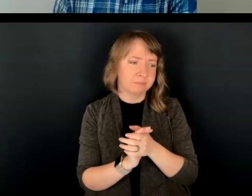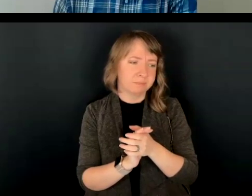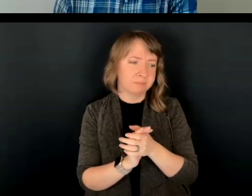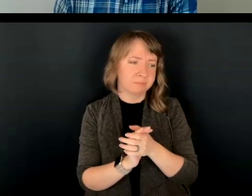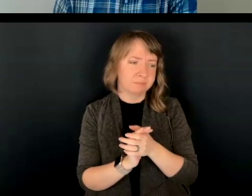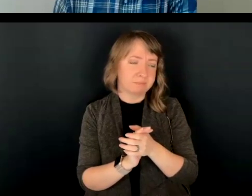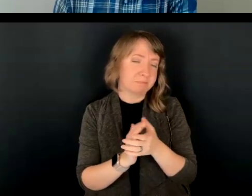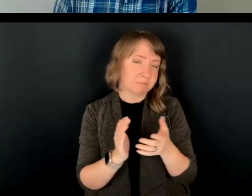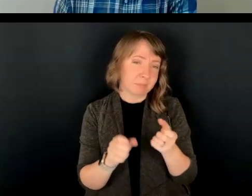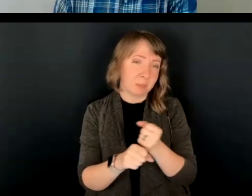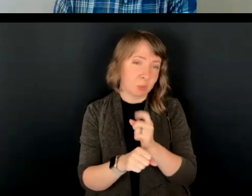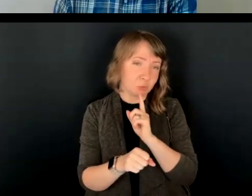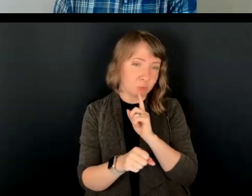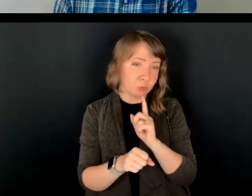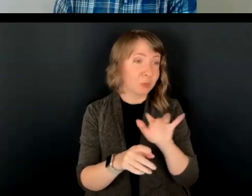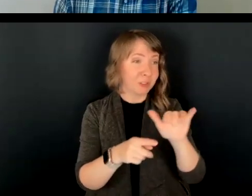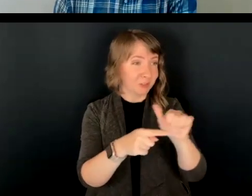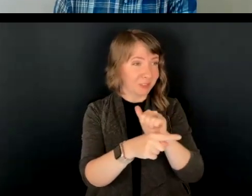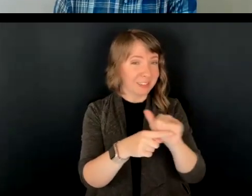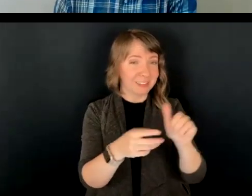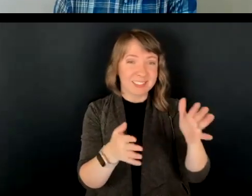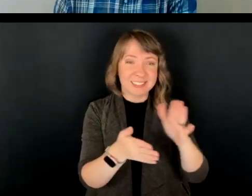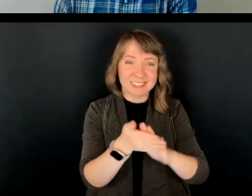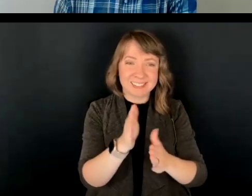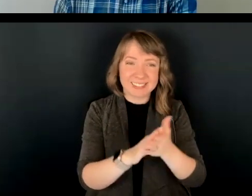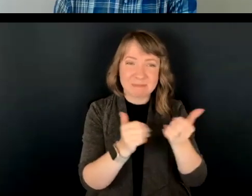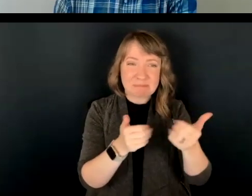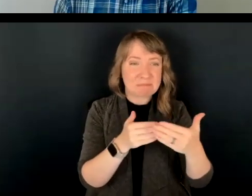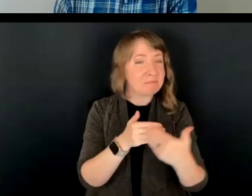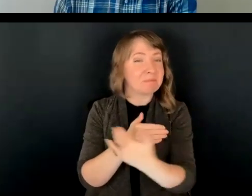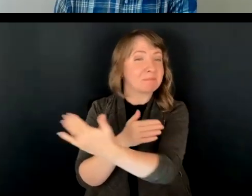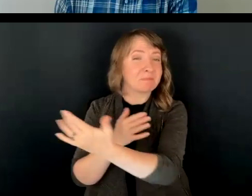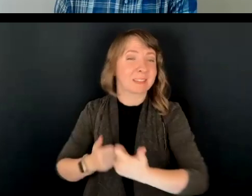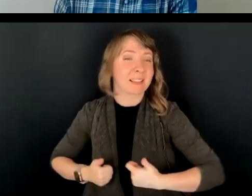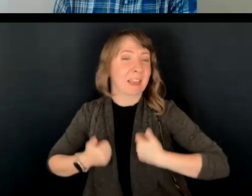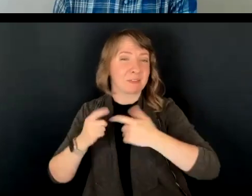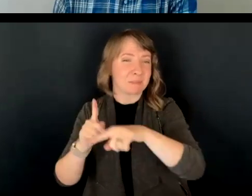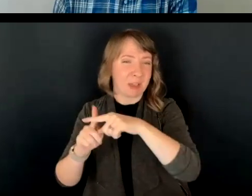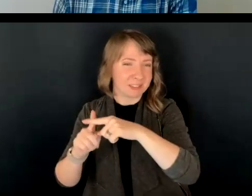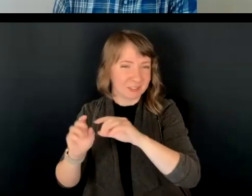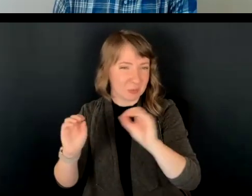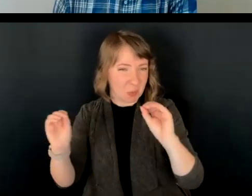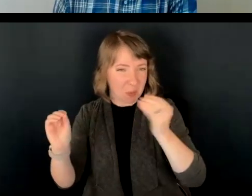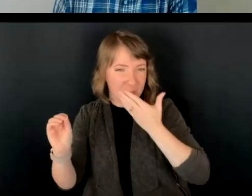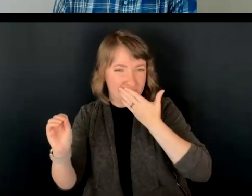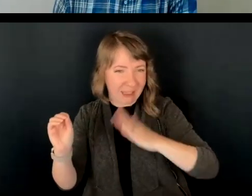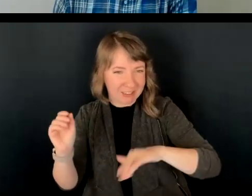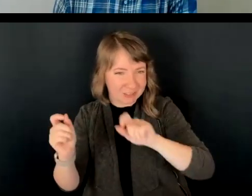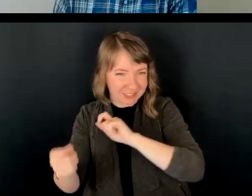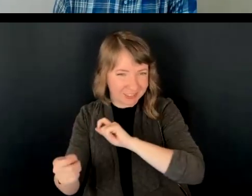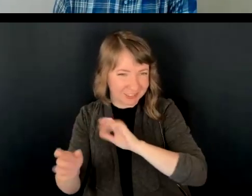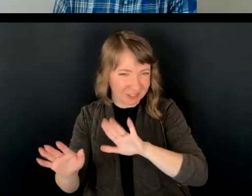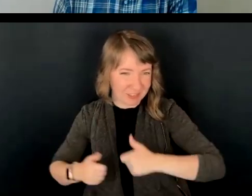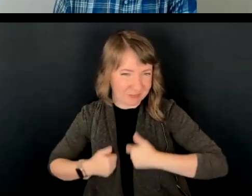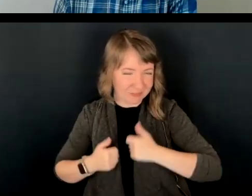they can walk away from the training and carry about their lives in a positive way. Yeah, I know that